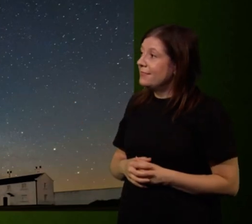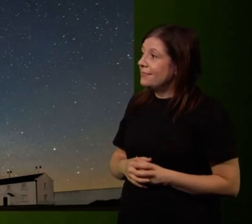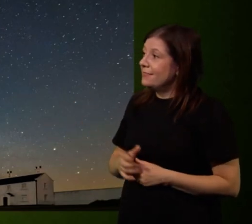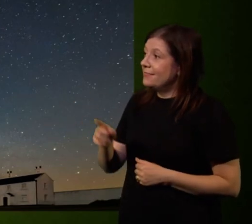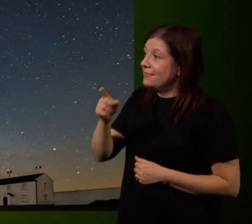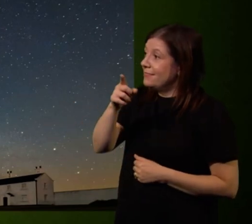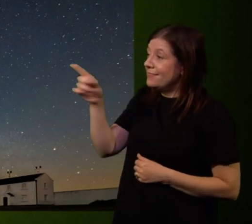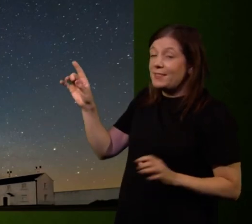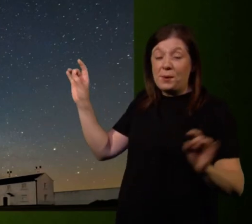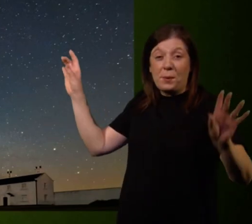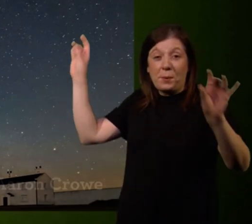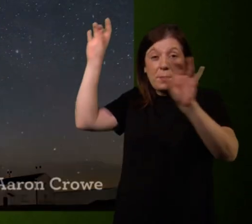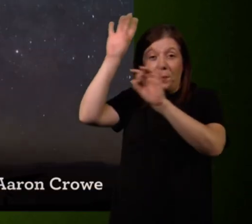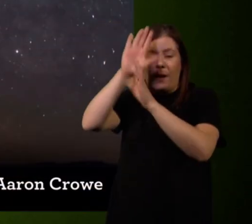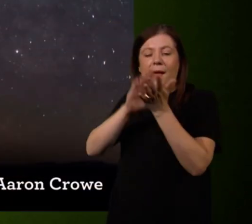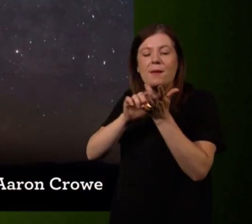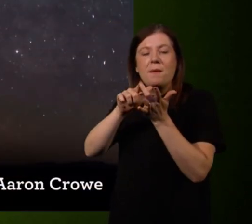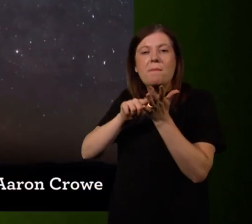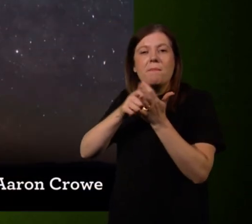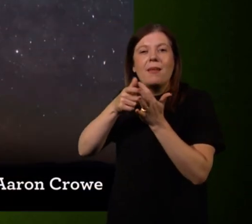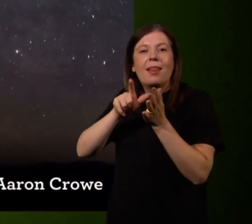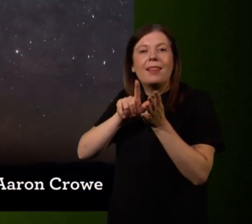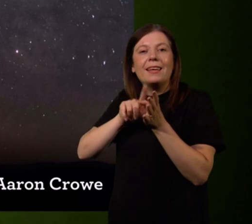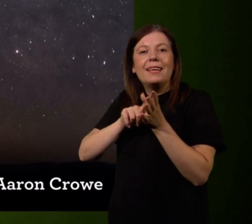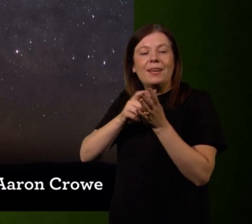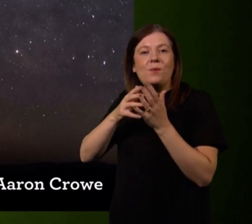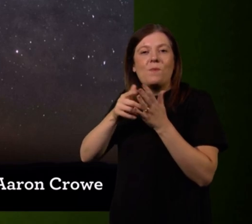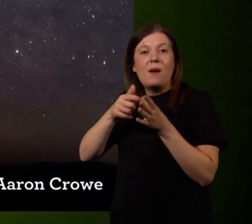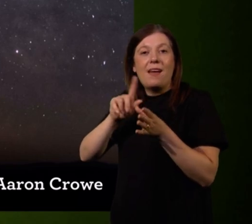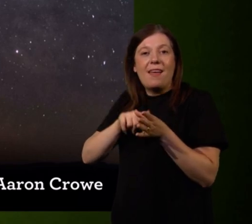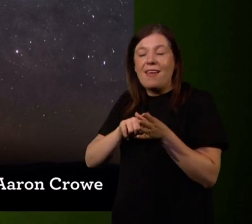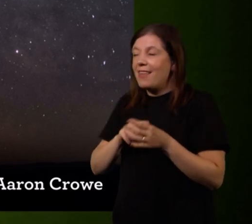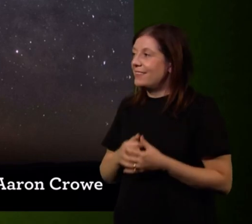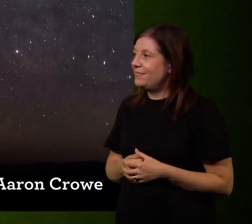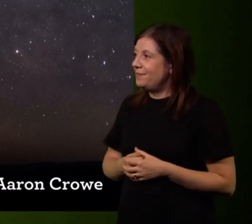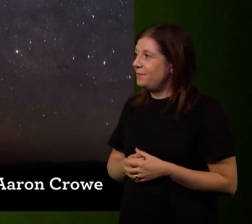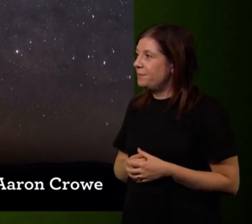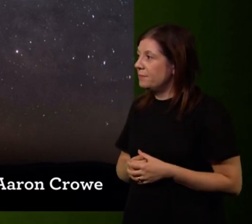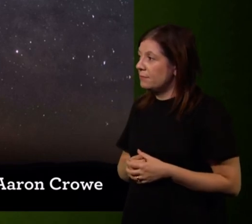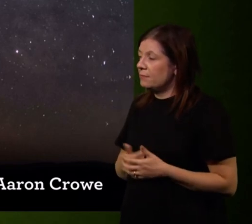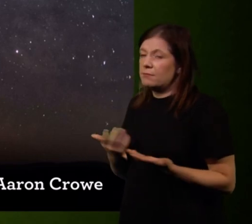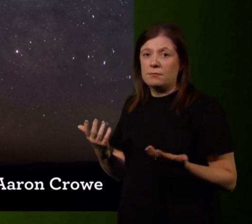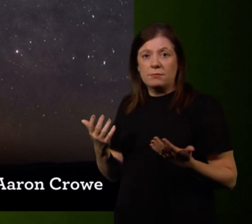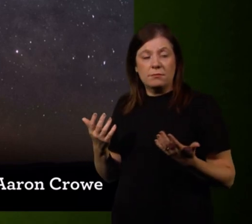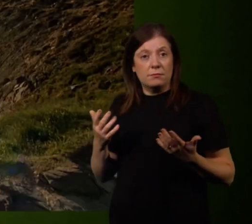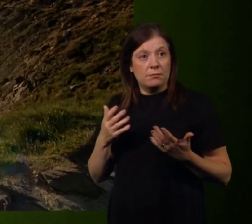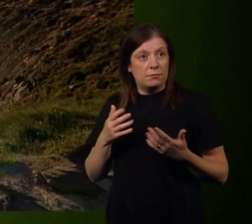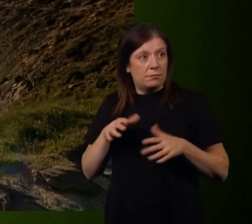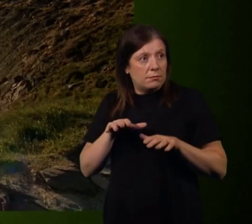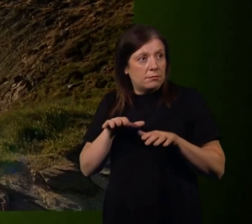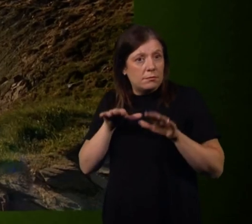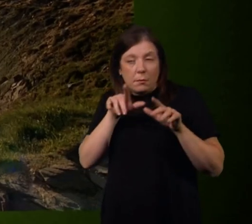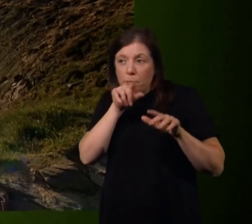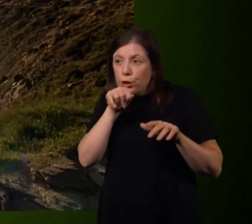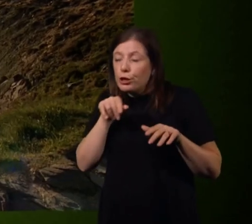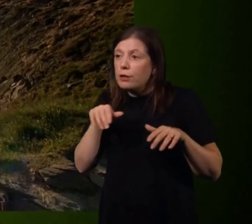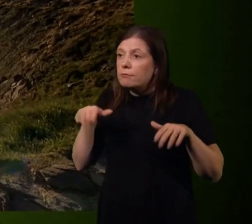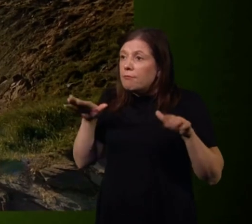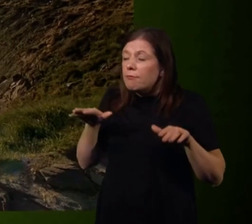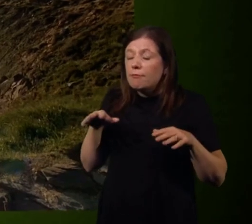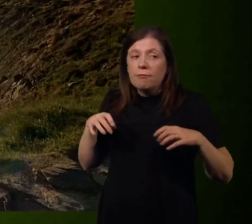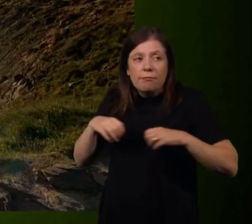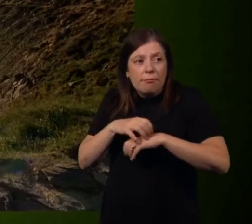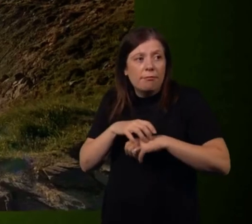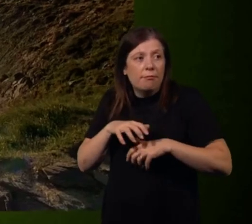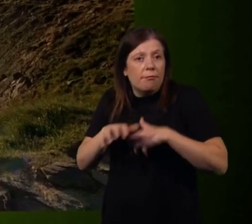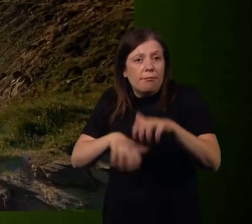are visible as well. So like I said, all of this is to the benefit of wildlife, but also to us as well.